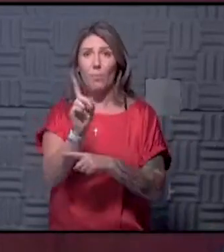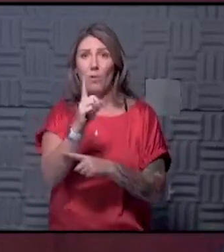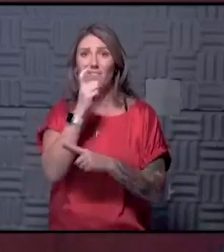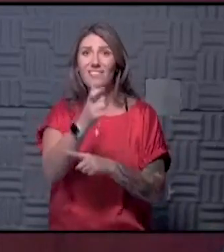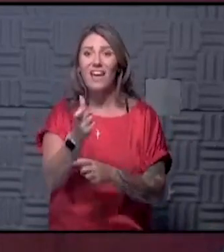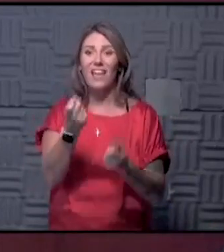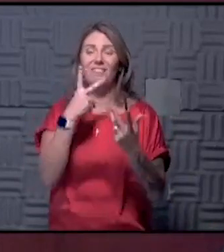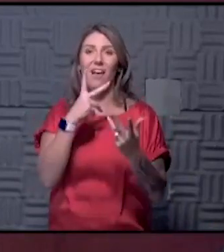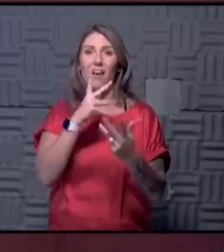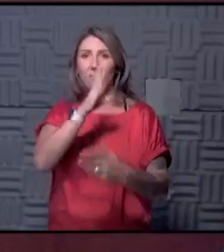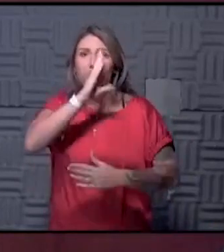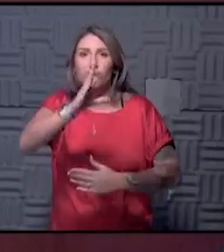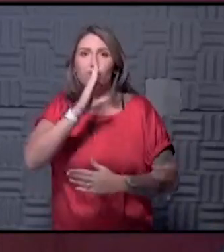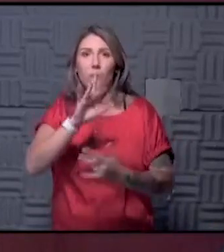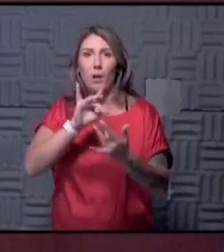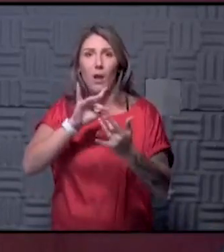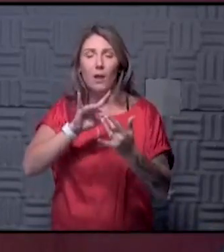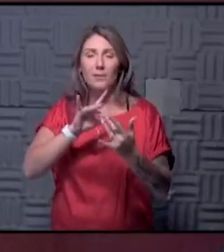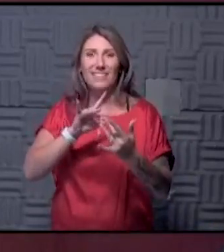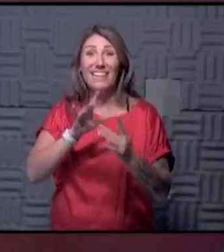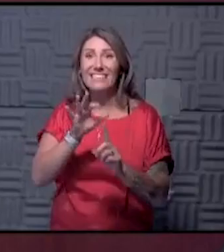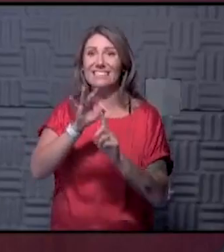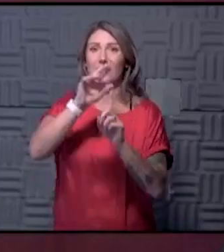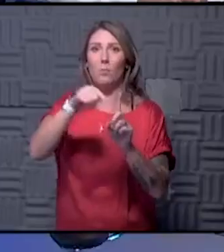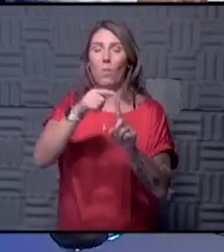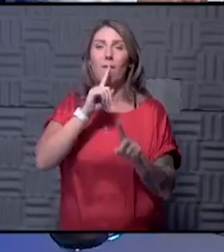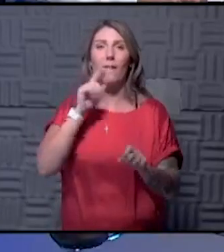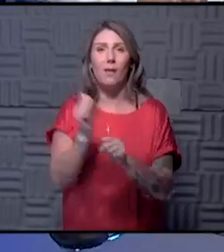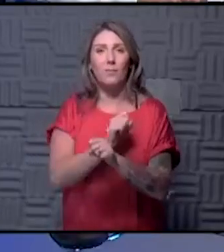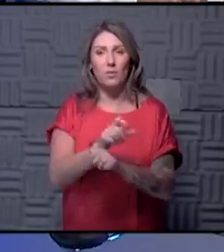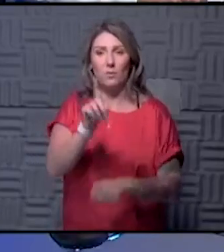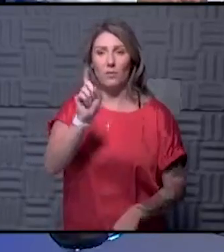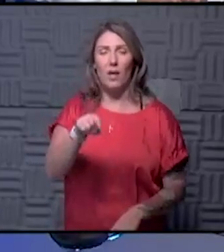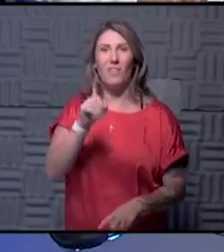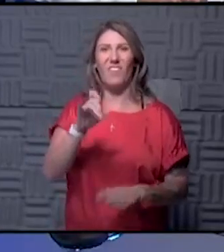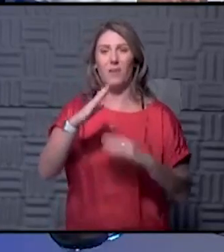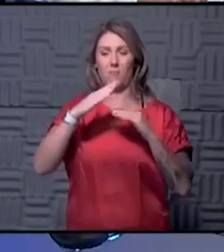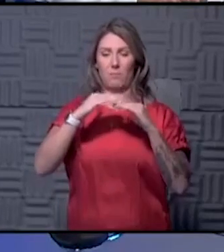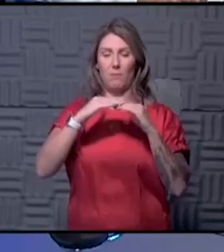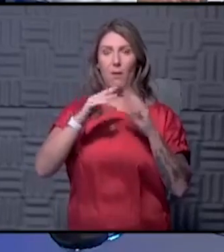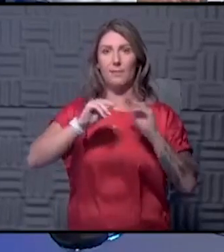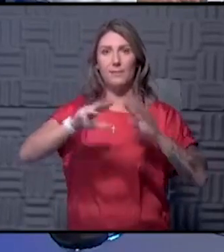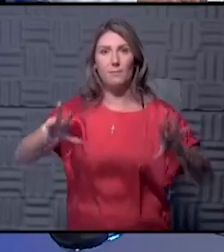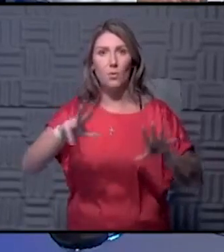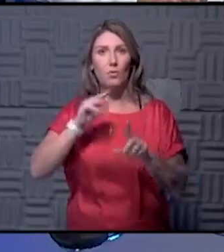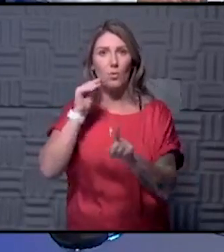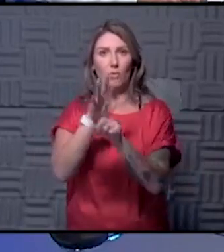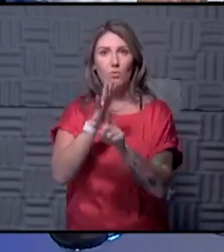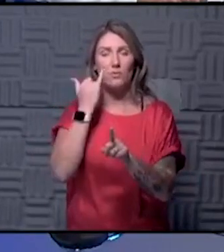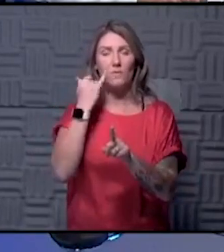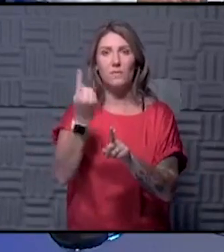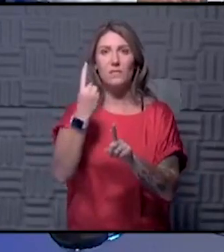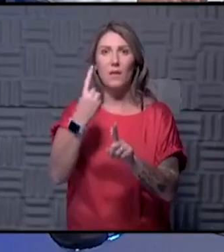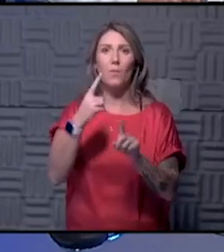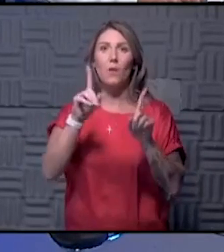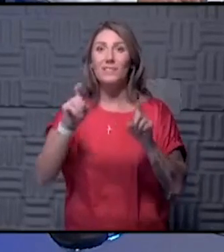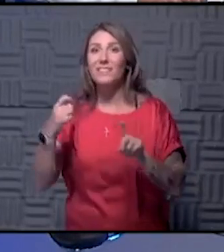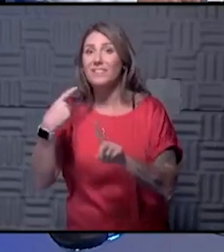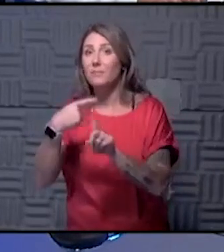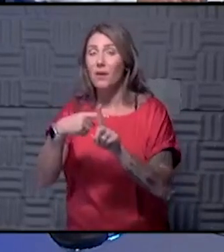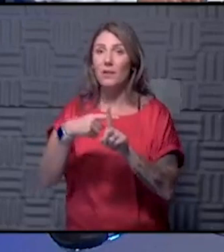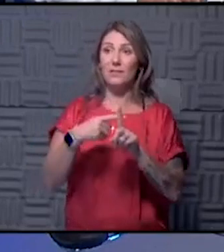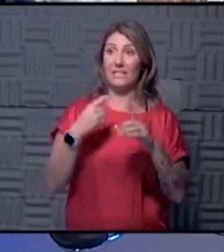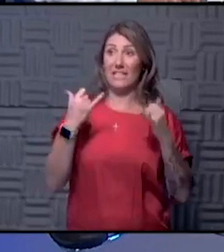have a lot of direct contact, except when you absolutely have to. Yeah. So that minimizes that exposure if somebody does test positive. And now we have